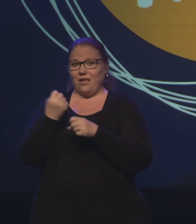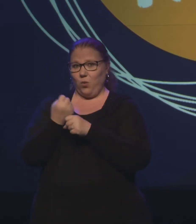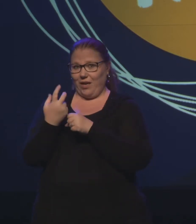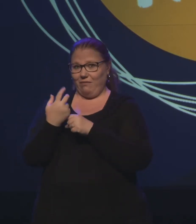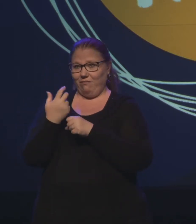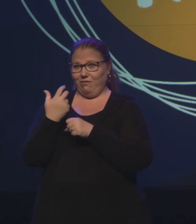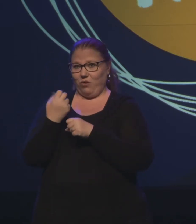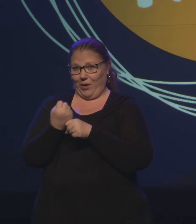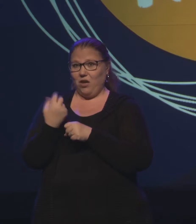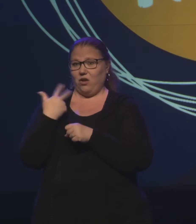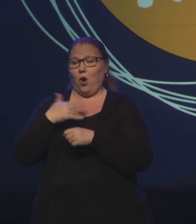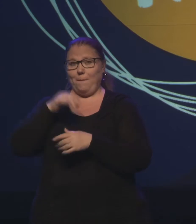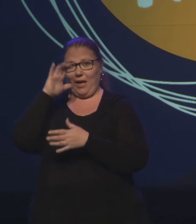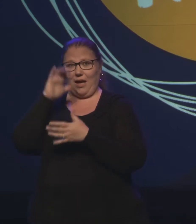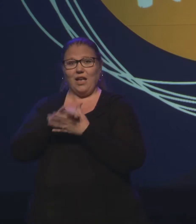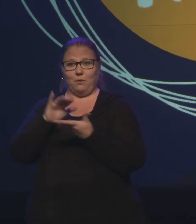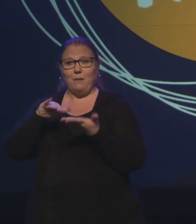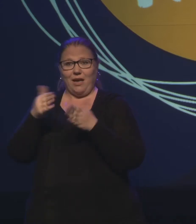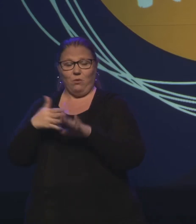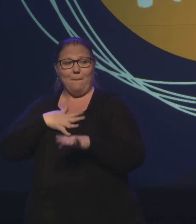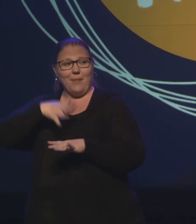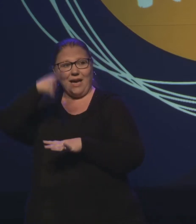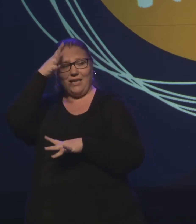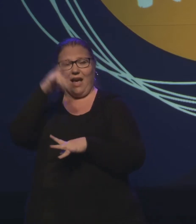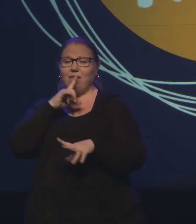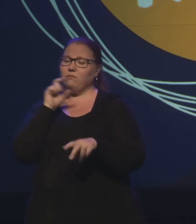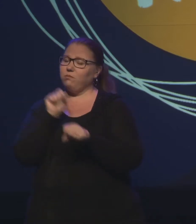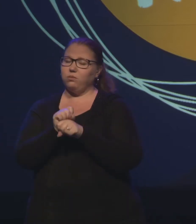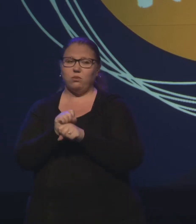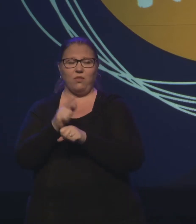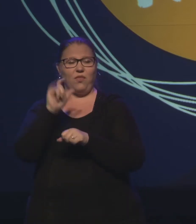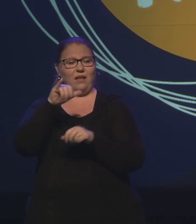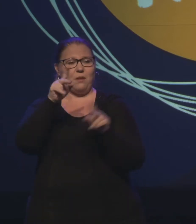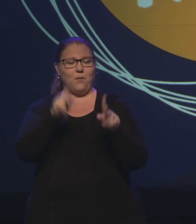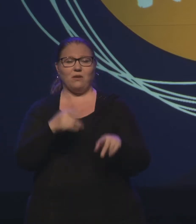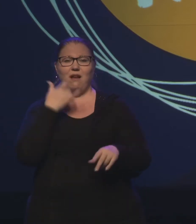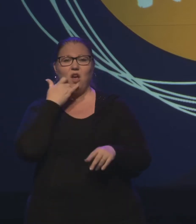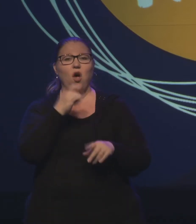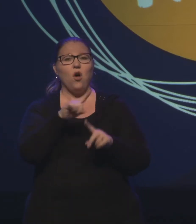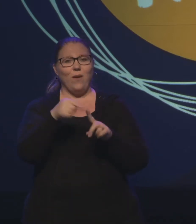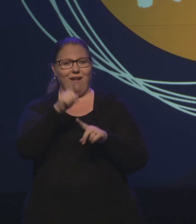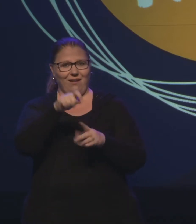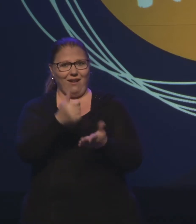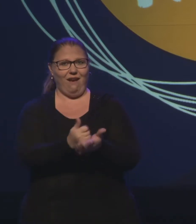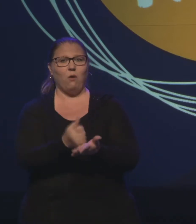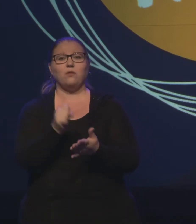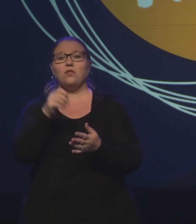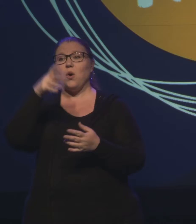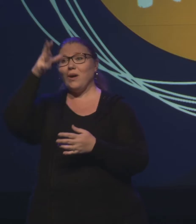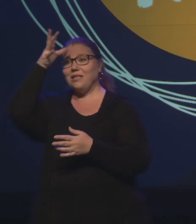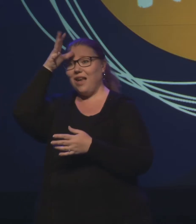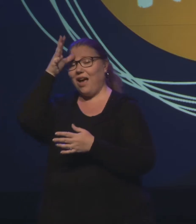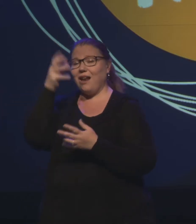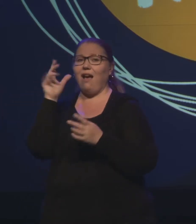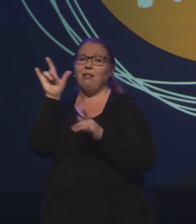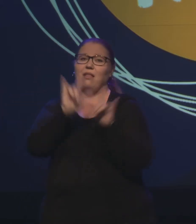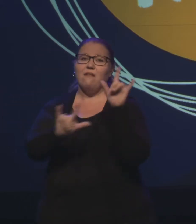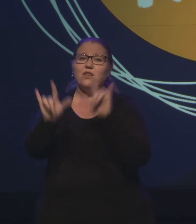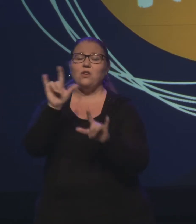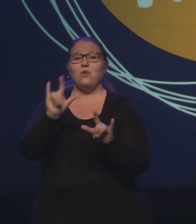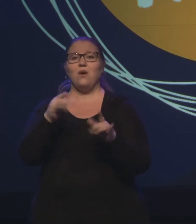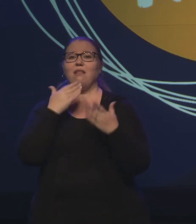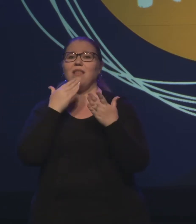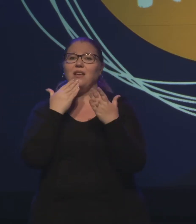passed away, my dad is the absolute person I call when I need help. So, Dad, I love you.